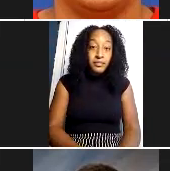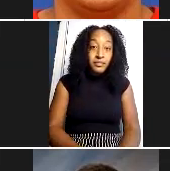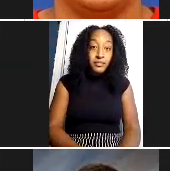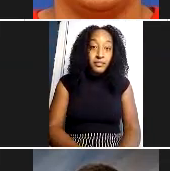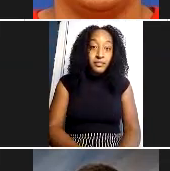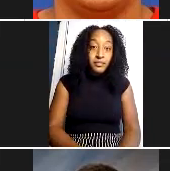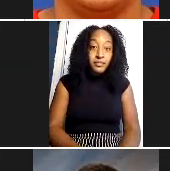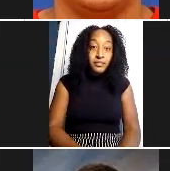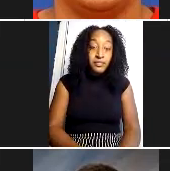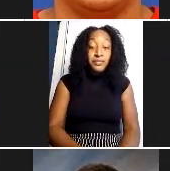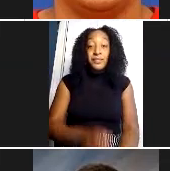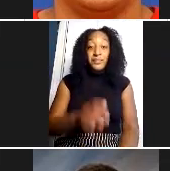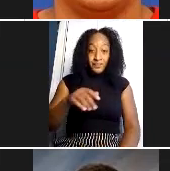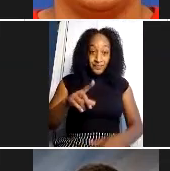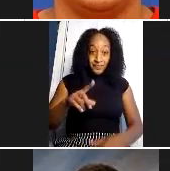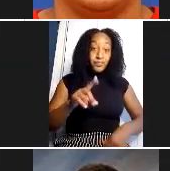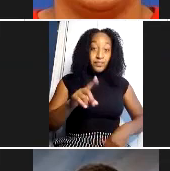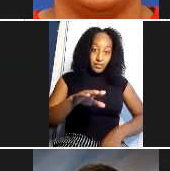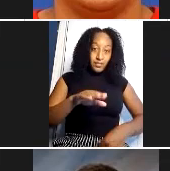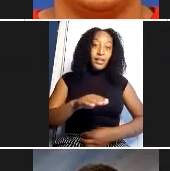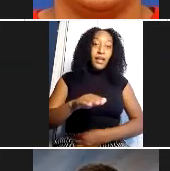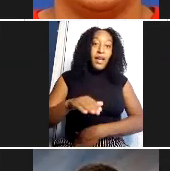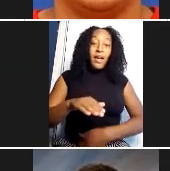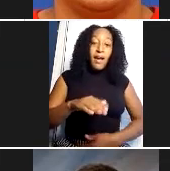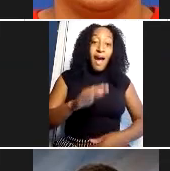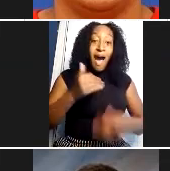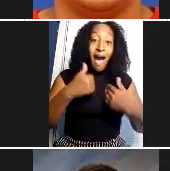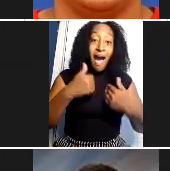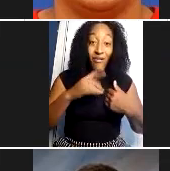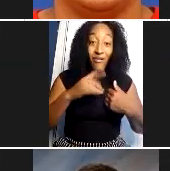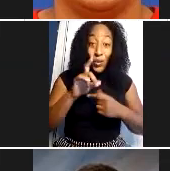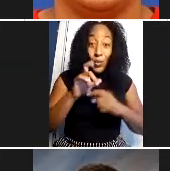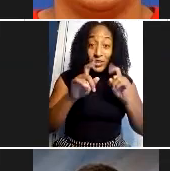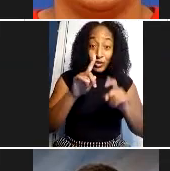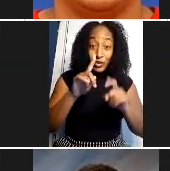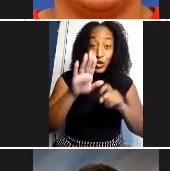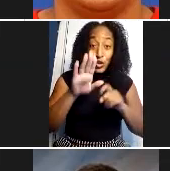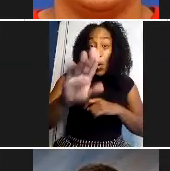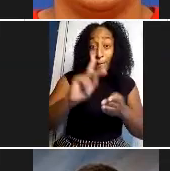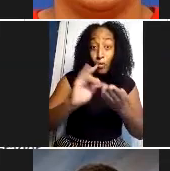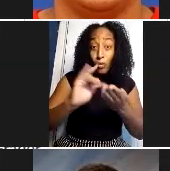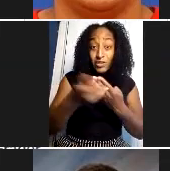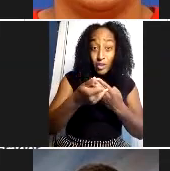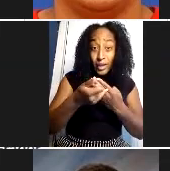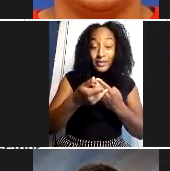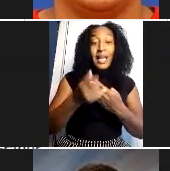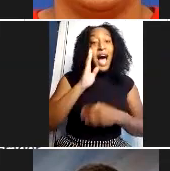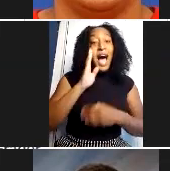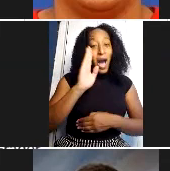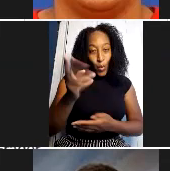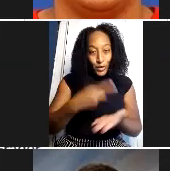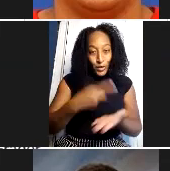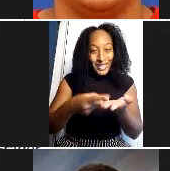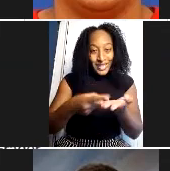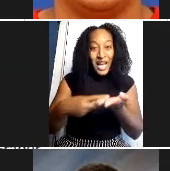I have a question on your project. Yes, I'm gonna talk about the project on Wednesday, but please feel free